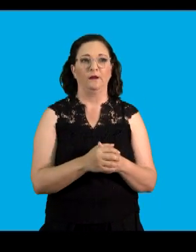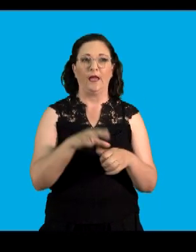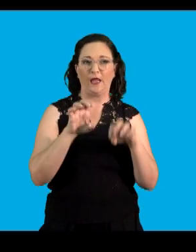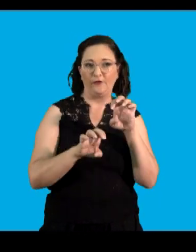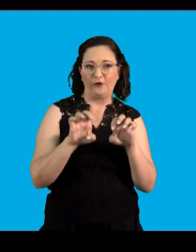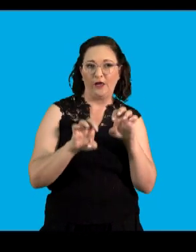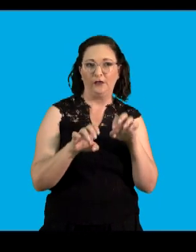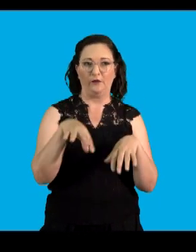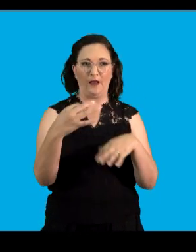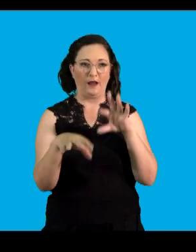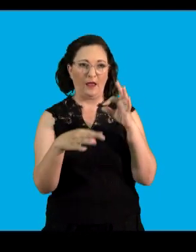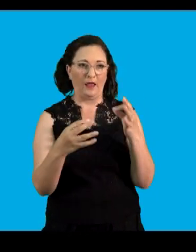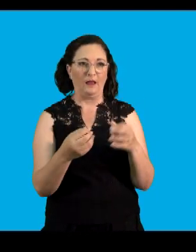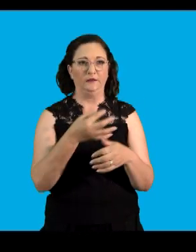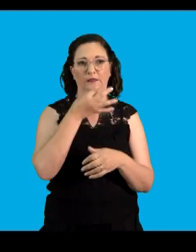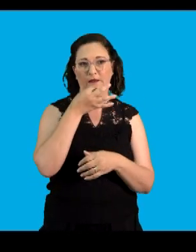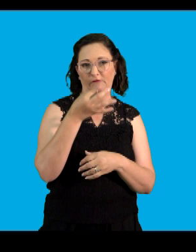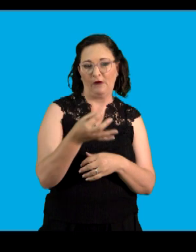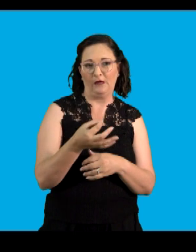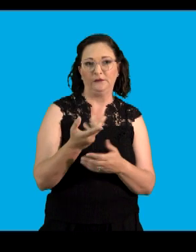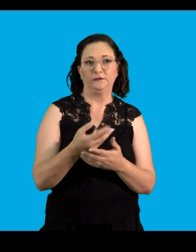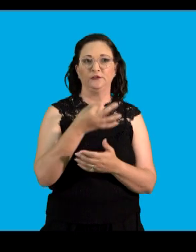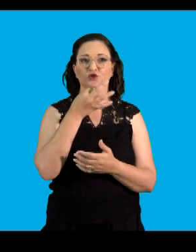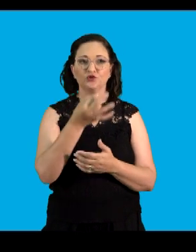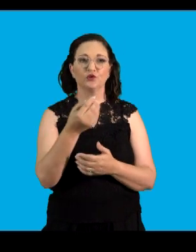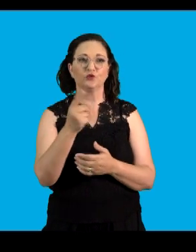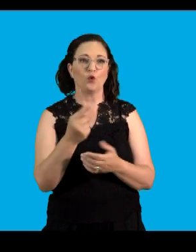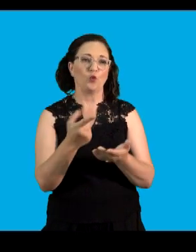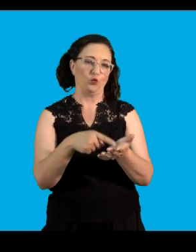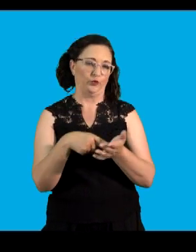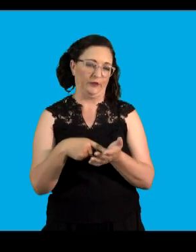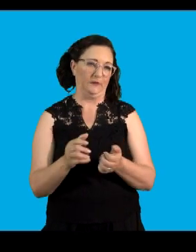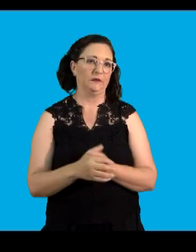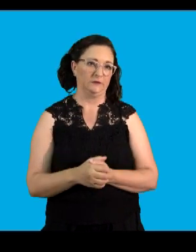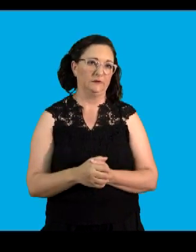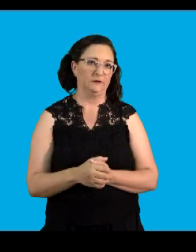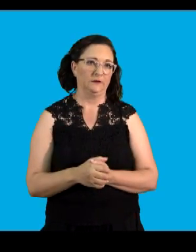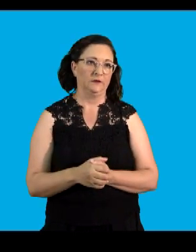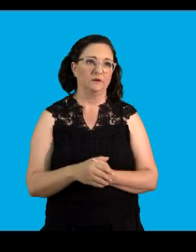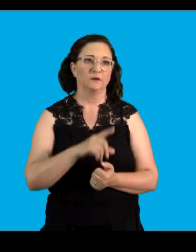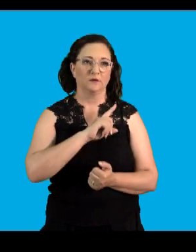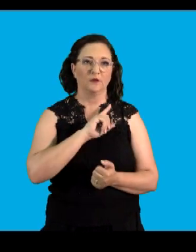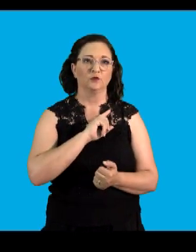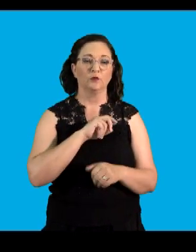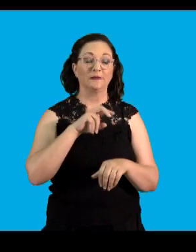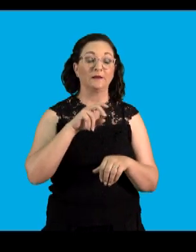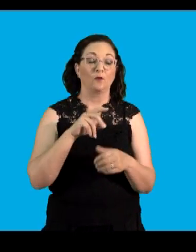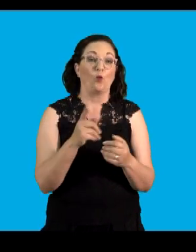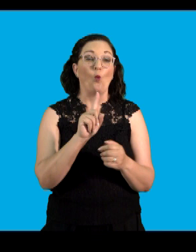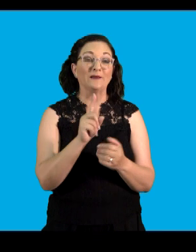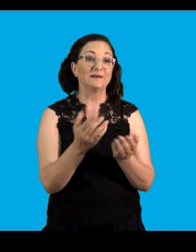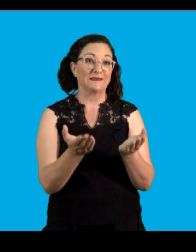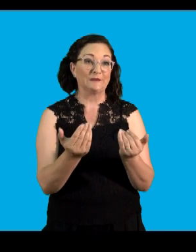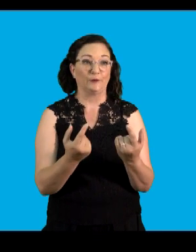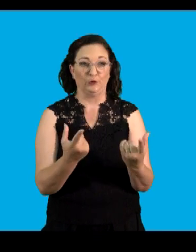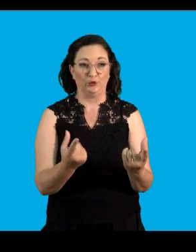evaluate, analyze, advise, suggest, or recommend. So this is what you are expected to do.